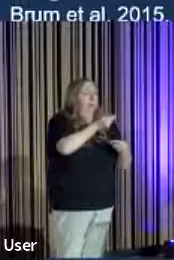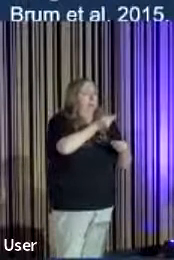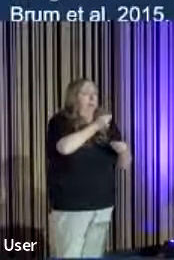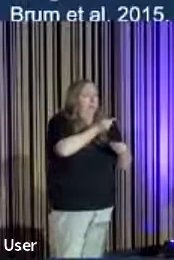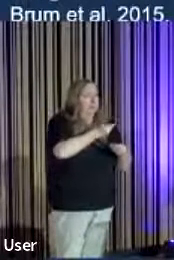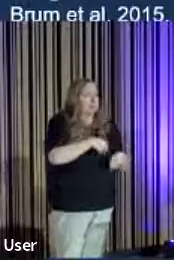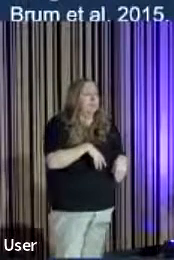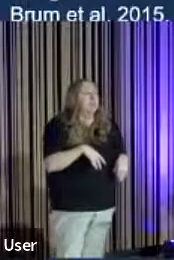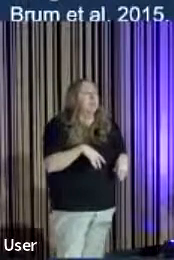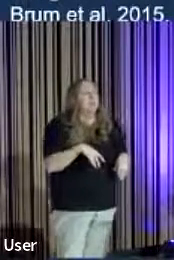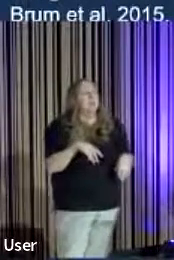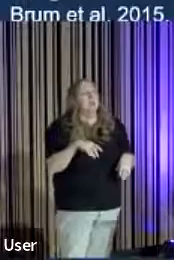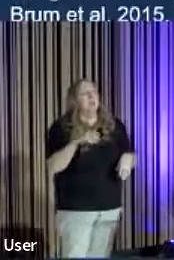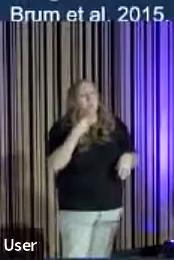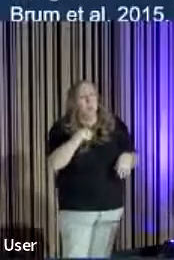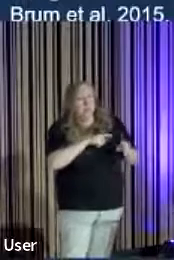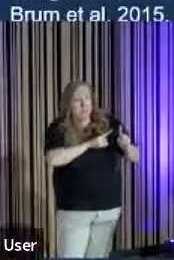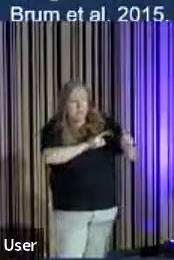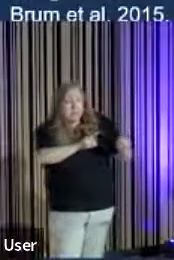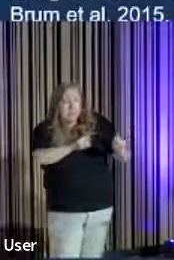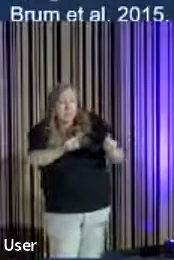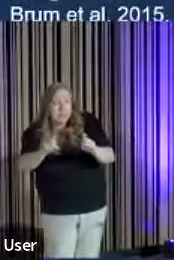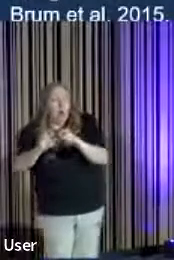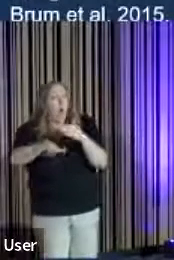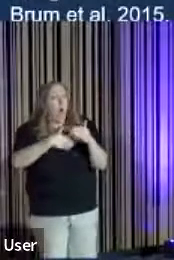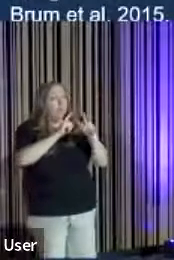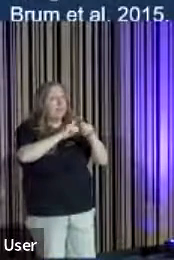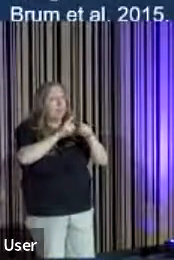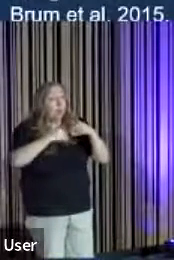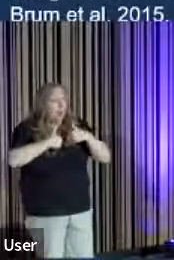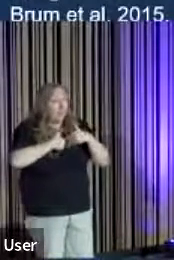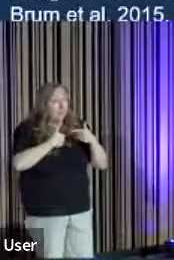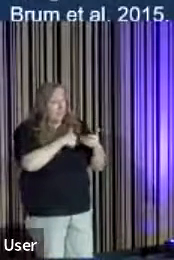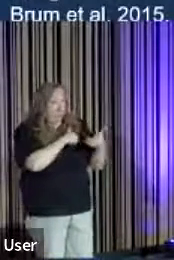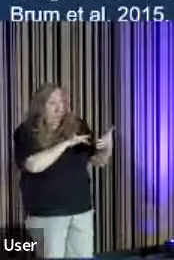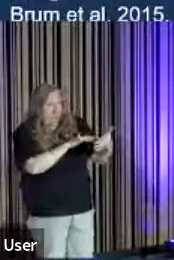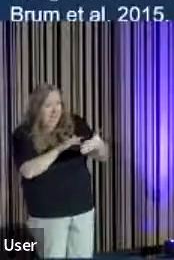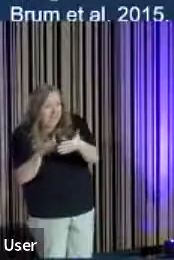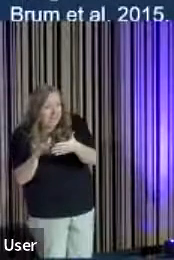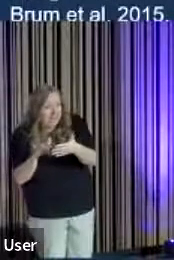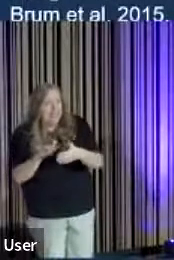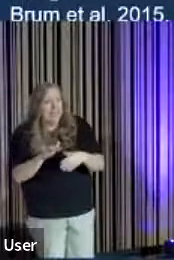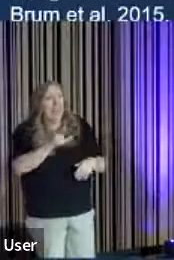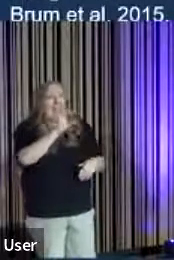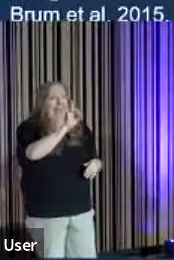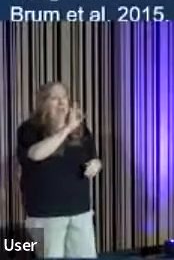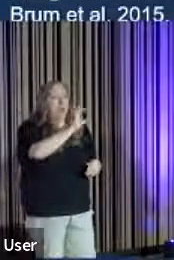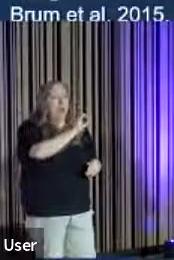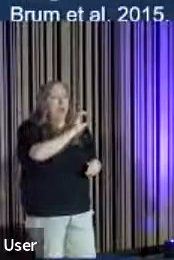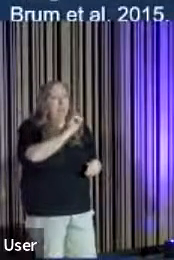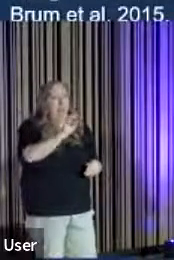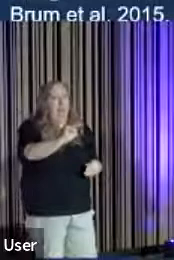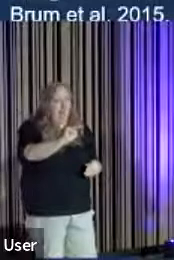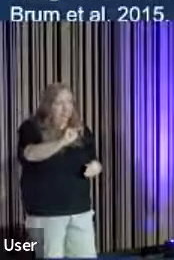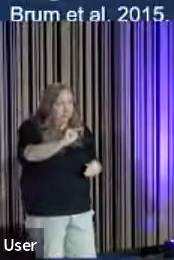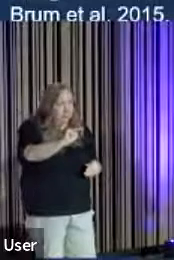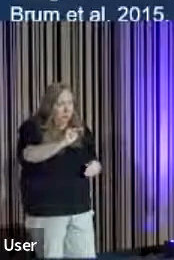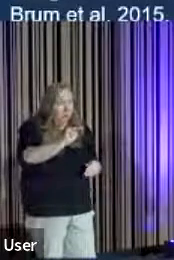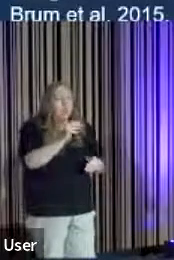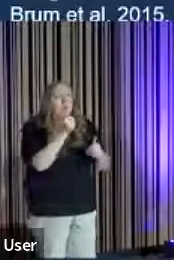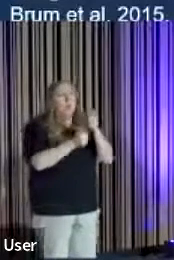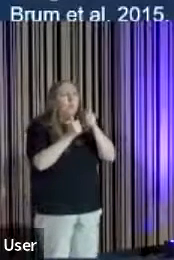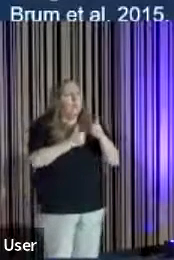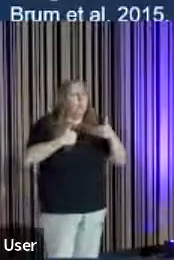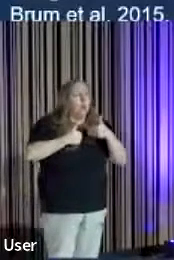question across all these many organisms that we study, 8 orders of magnitude of ocean biota, which organisms